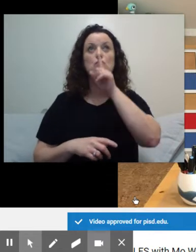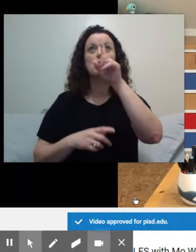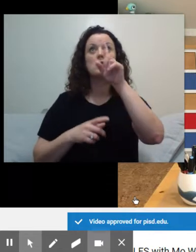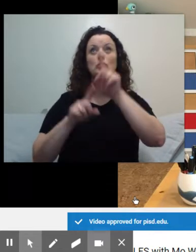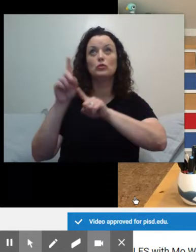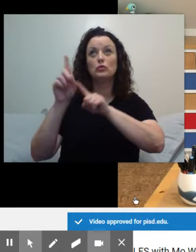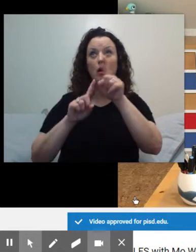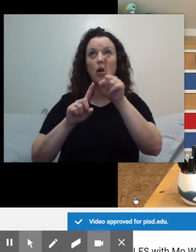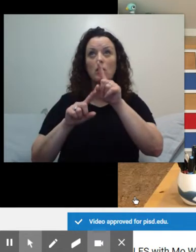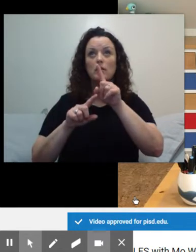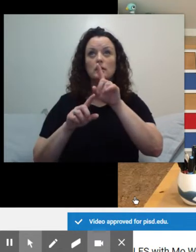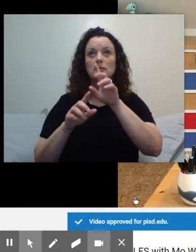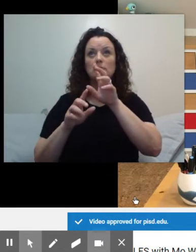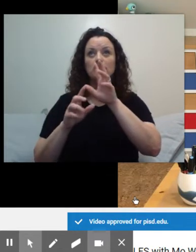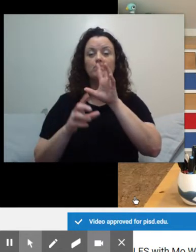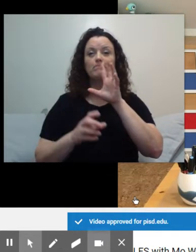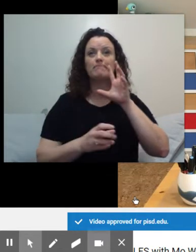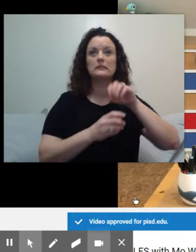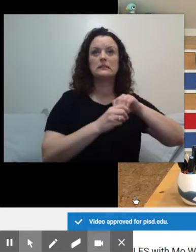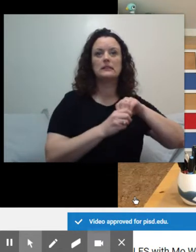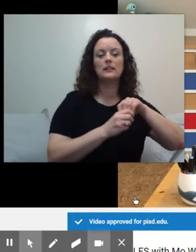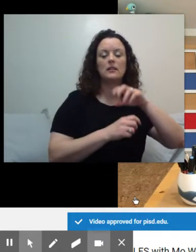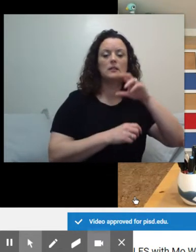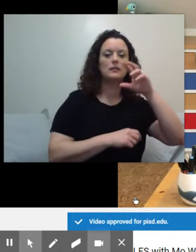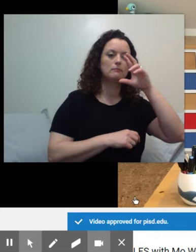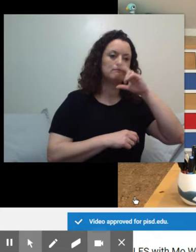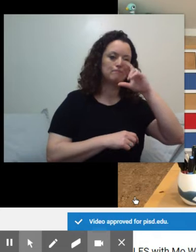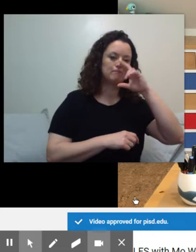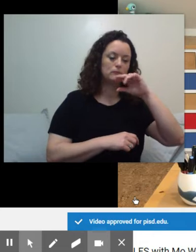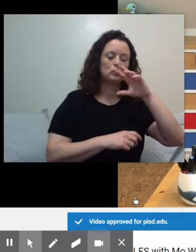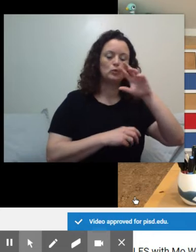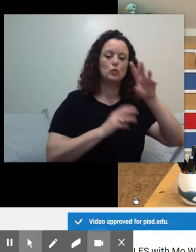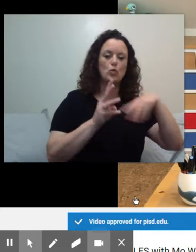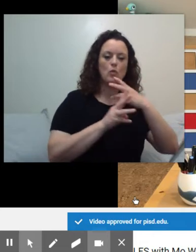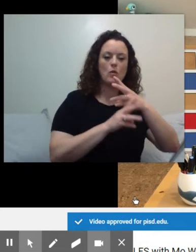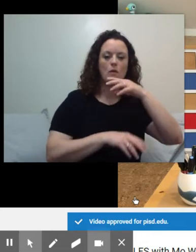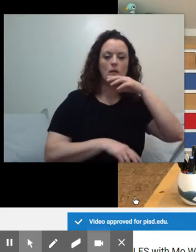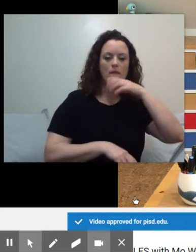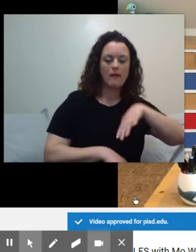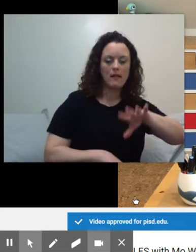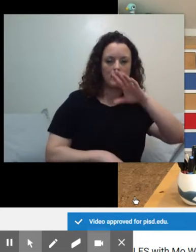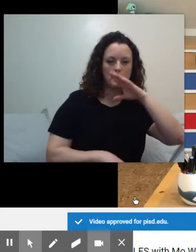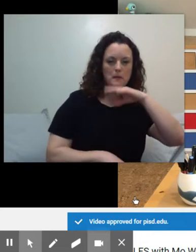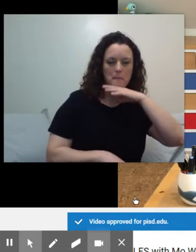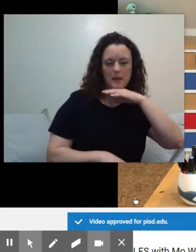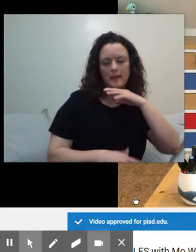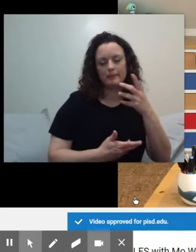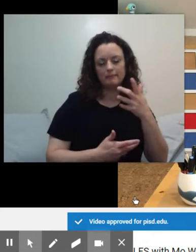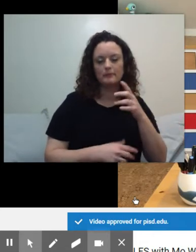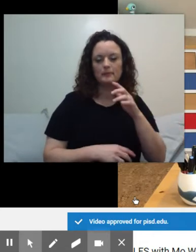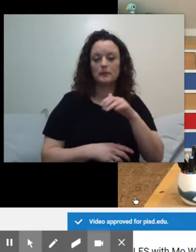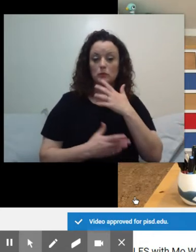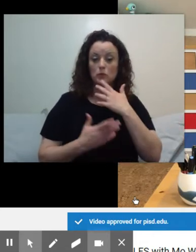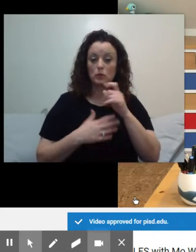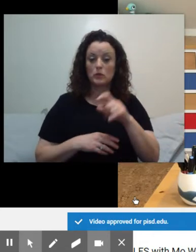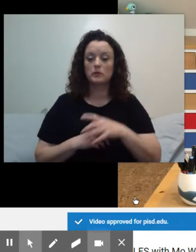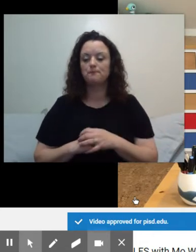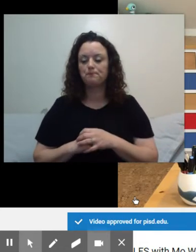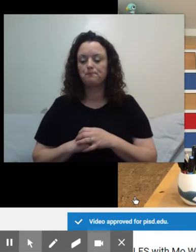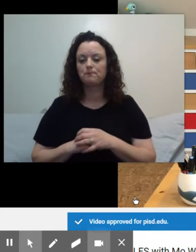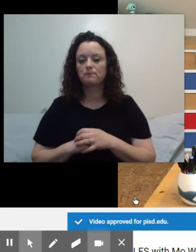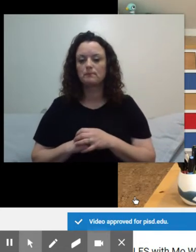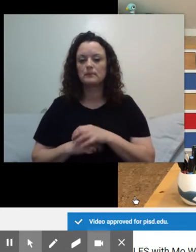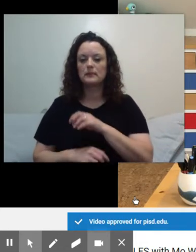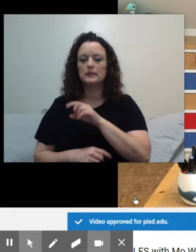Elephant and Piggy. So that was a very important image for me to create. That is good. Here we go.